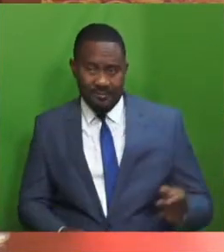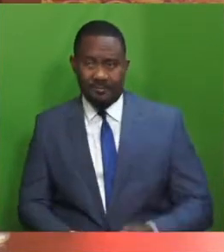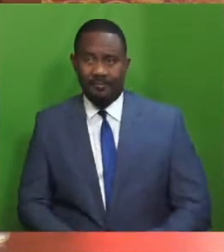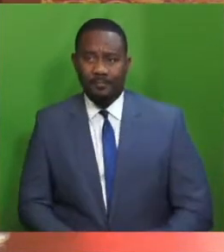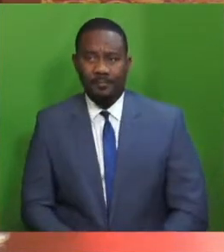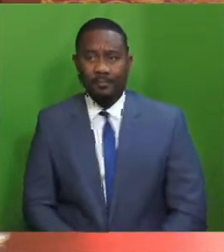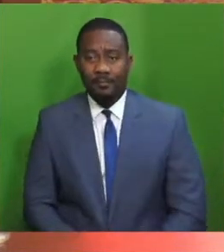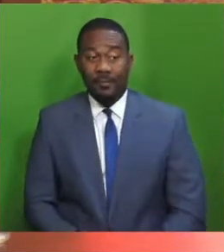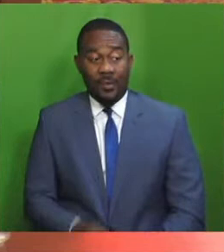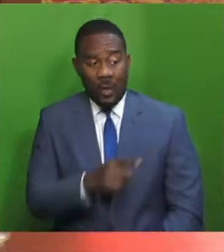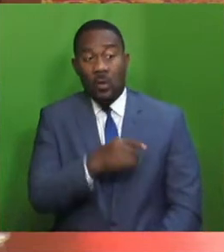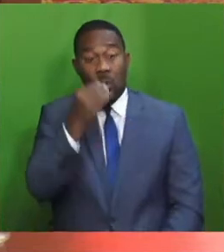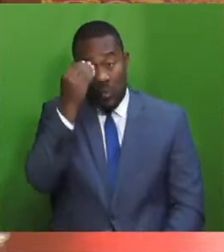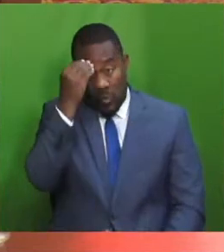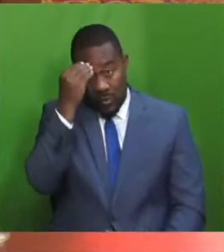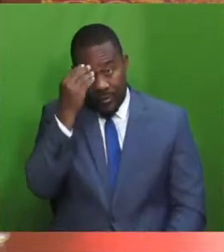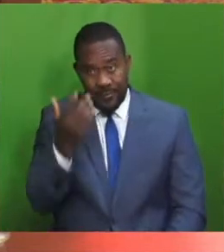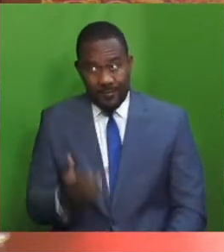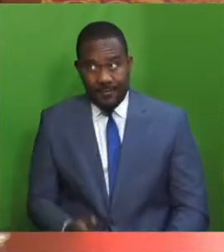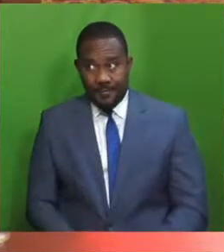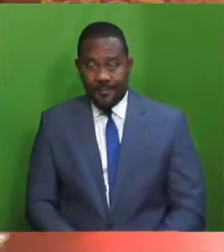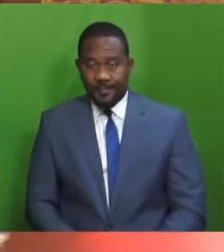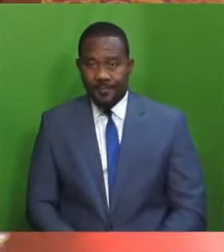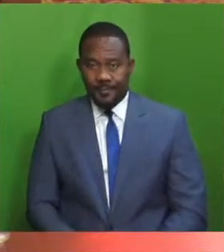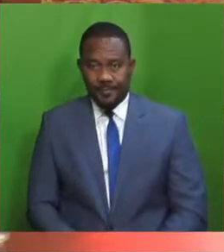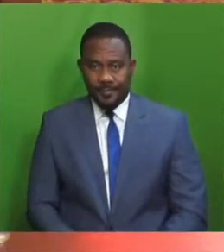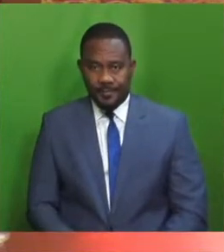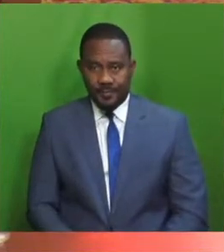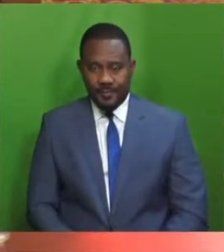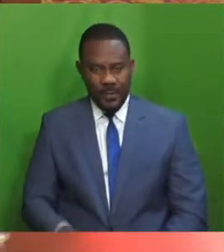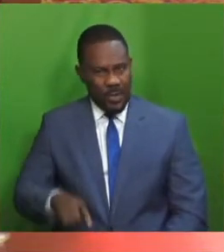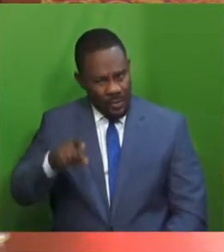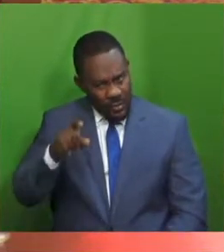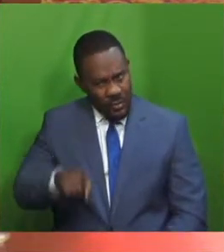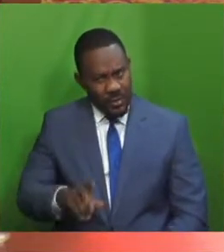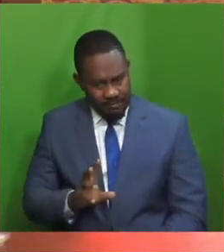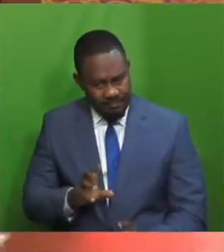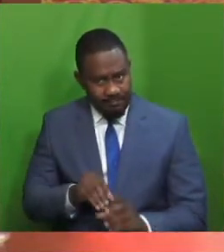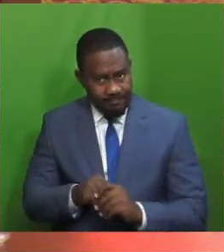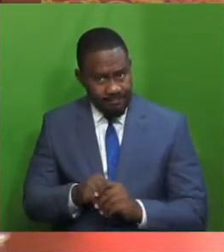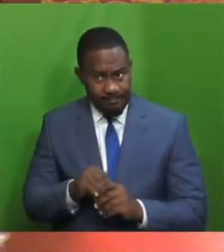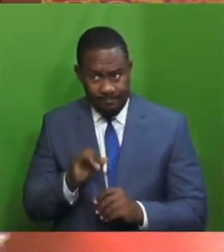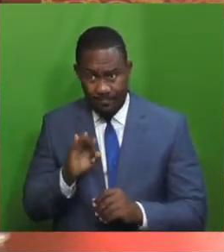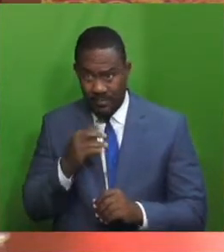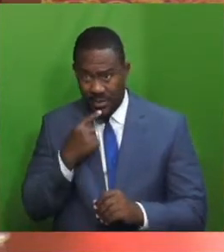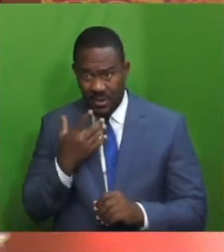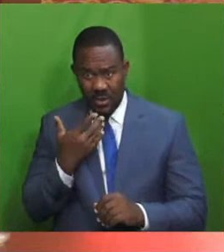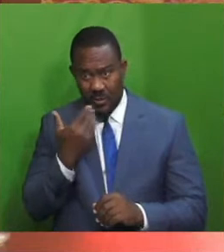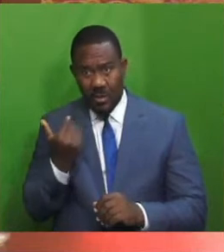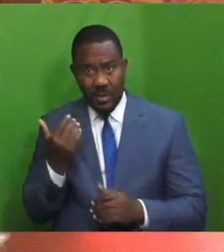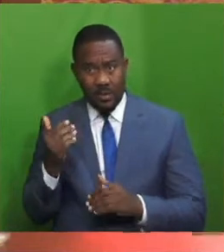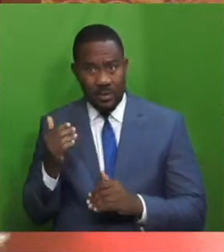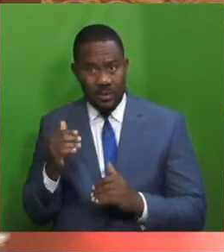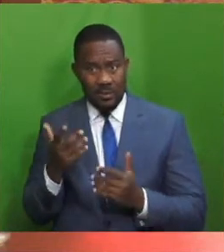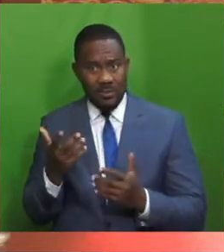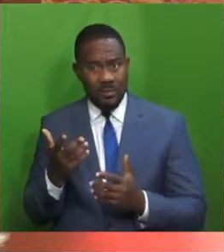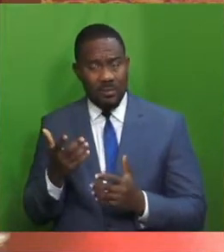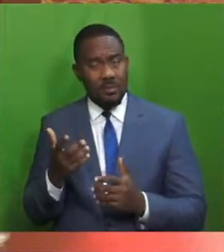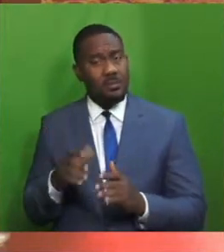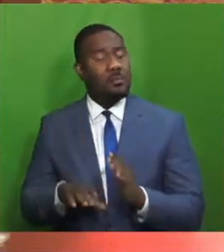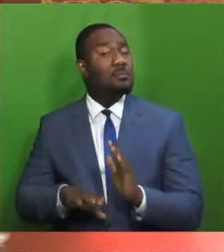You knew what was happening. You must put it in the context. If you are saying that we could have done better, that's another argument